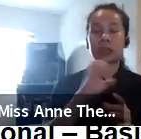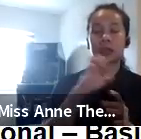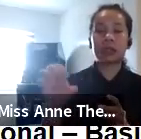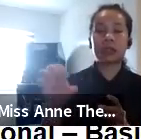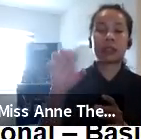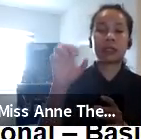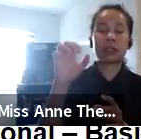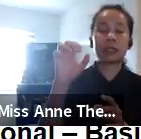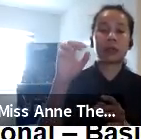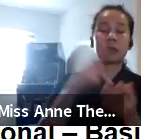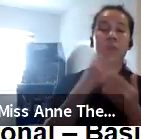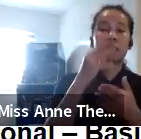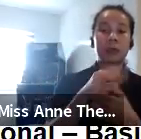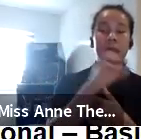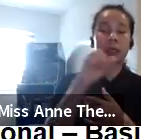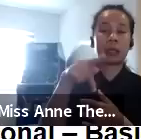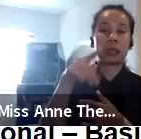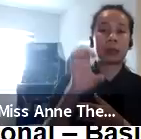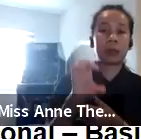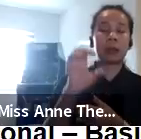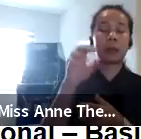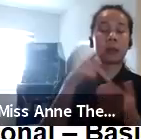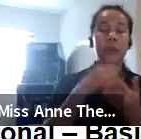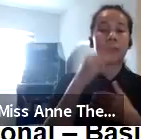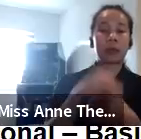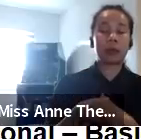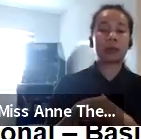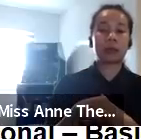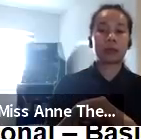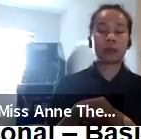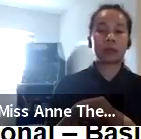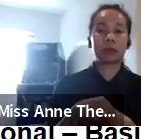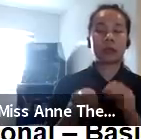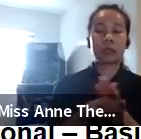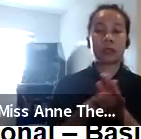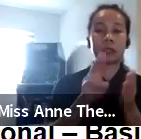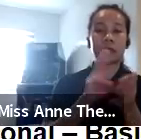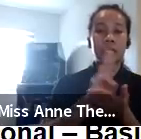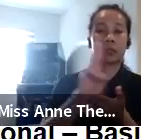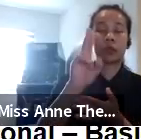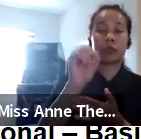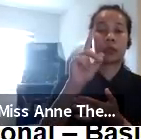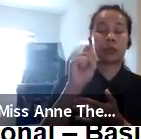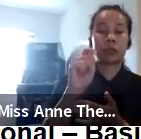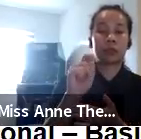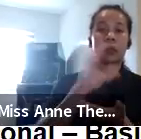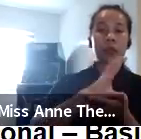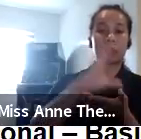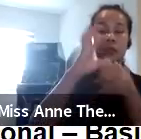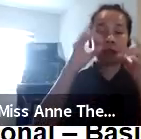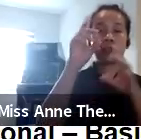the APEC programs, such as the University of Santo Tomas College of Education.